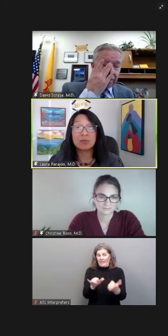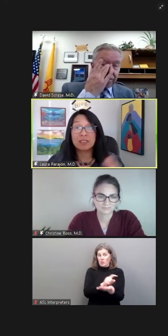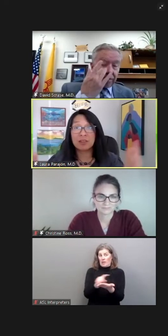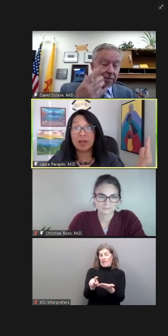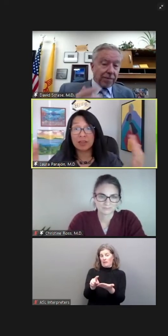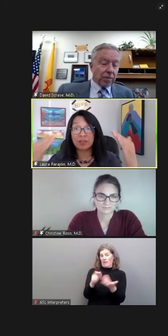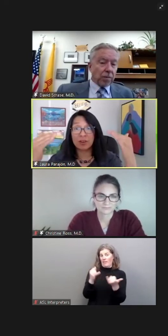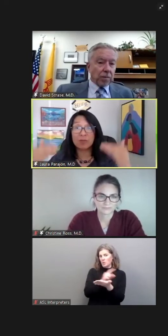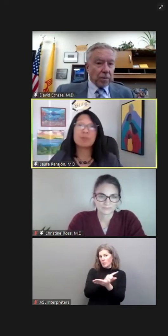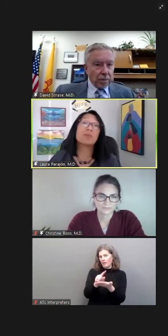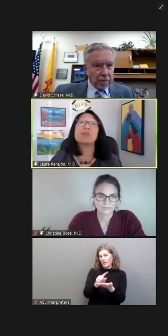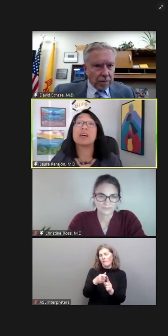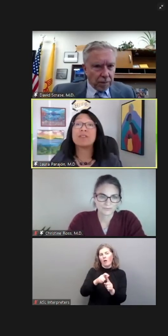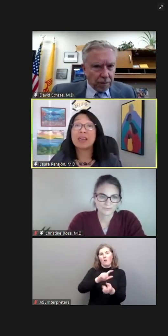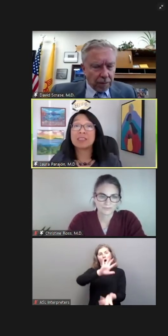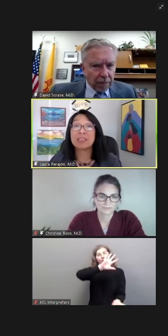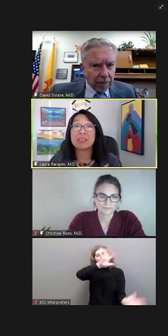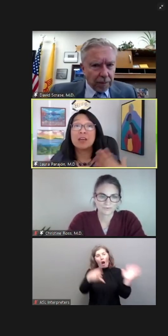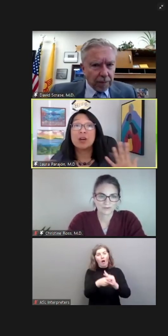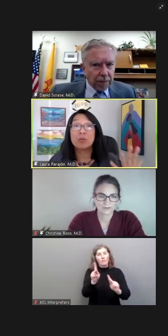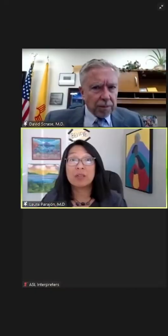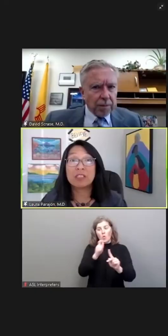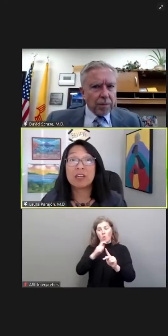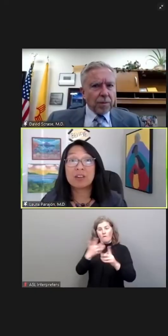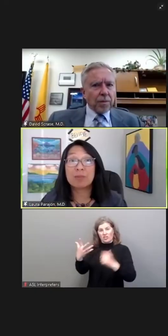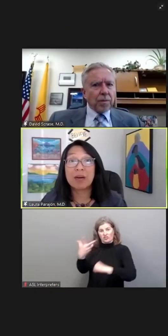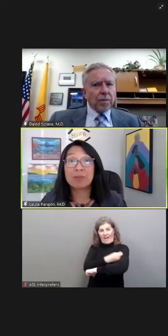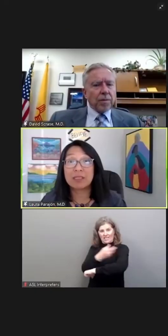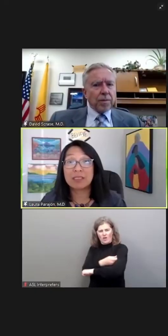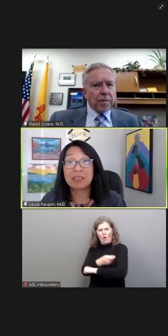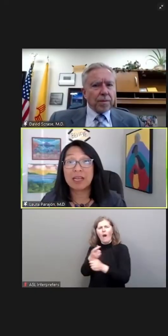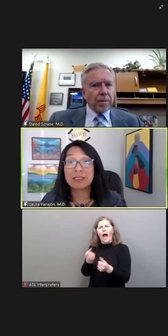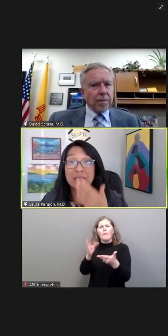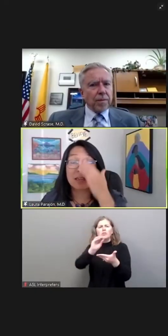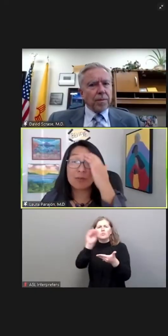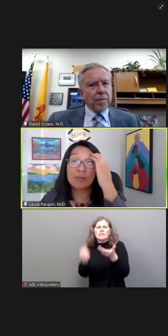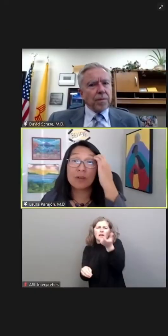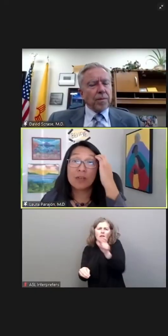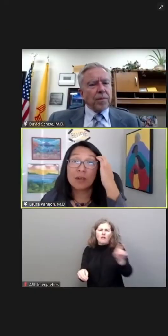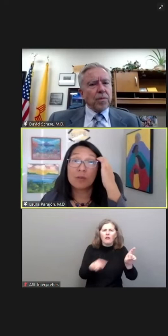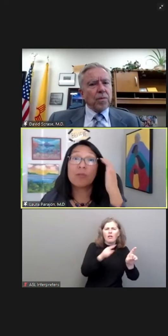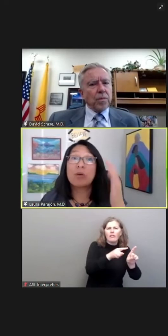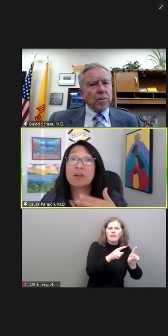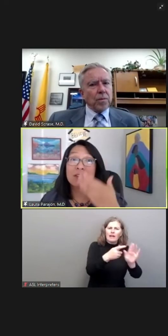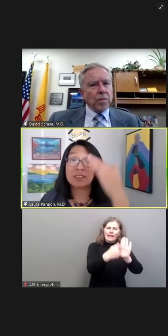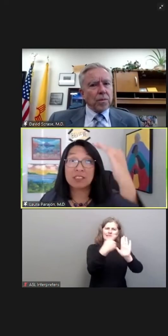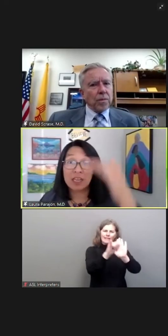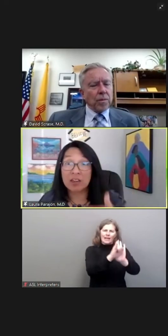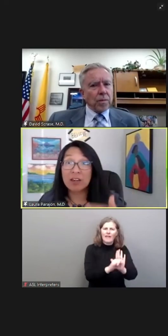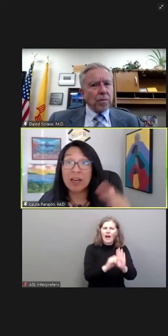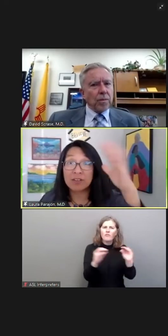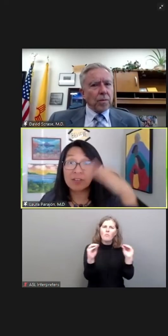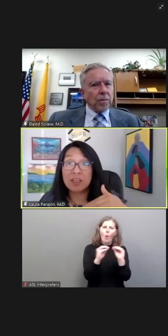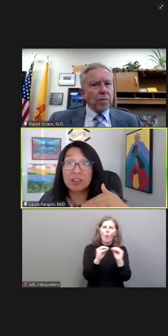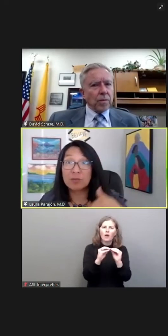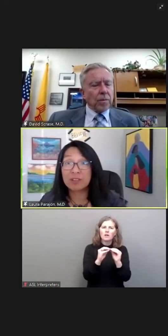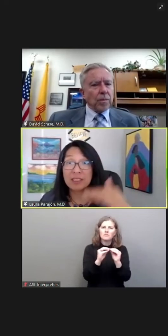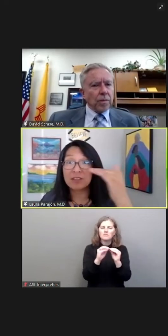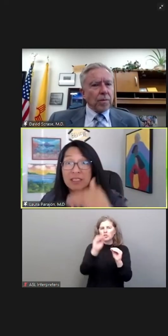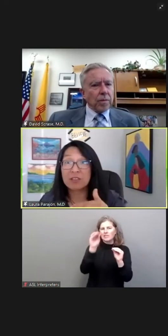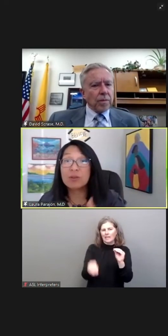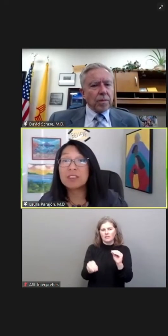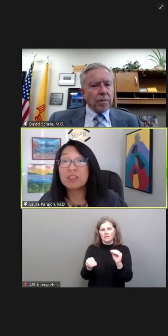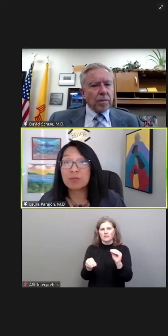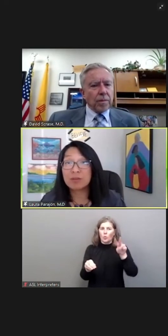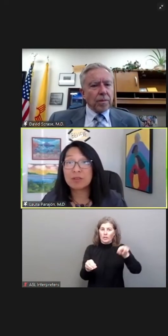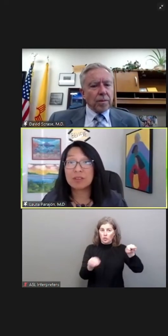this week. So out of all the people who got vaccinated, what share of the population has more of the share out of 100%? So